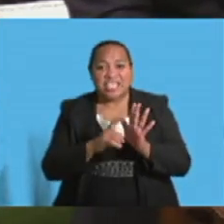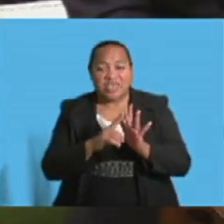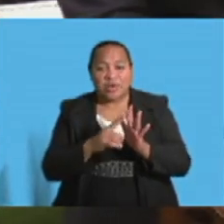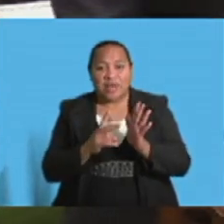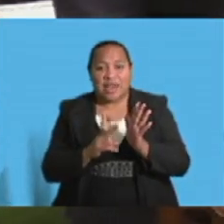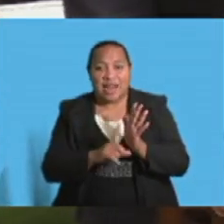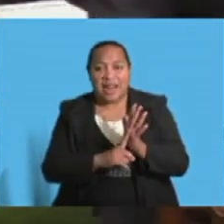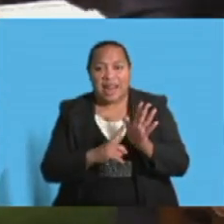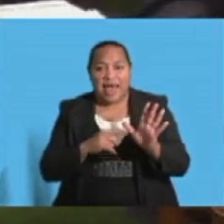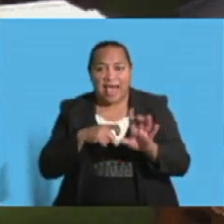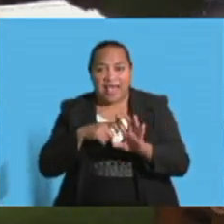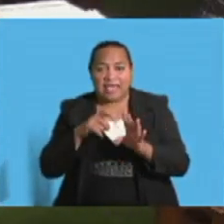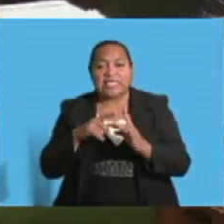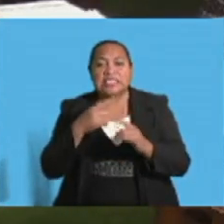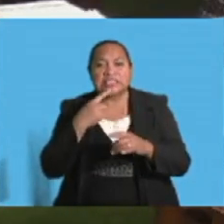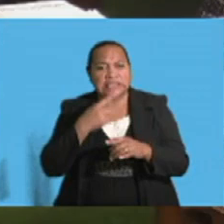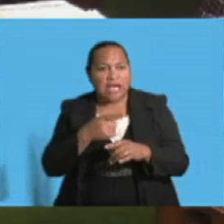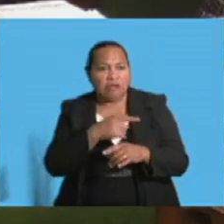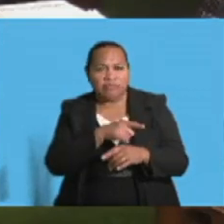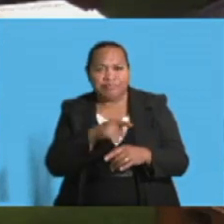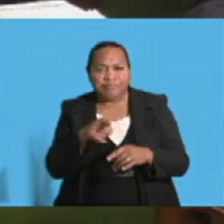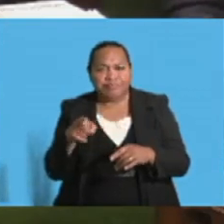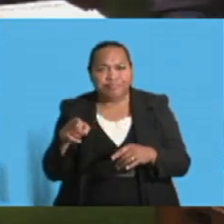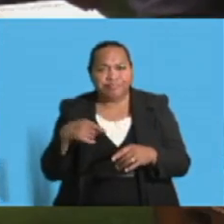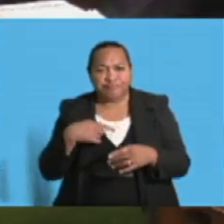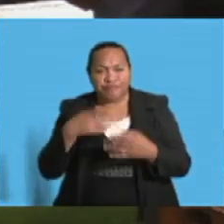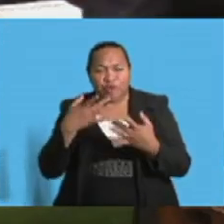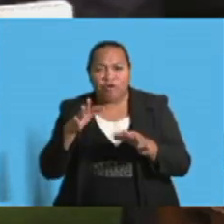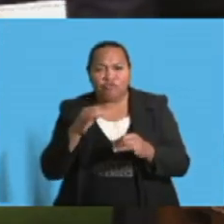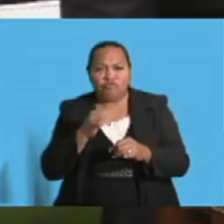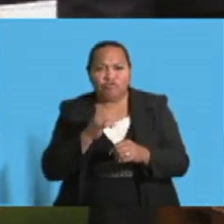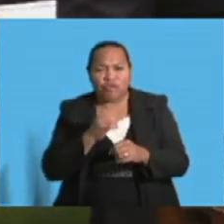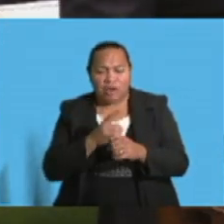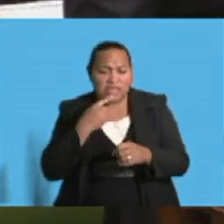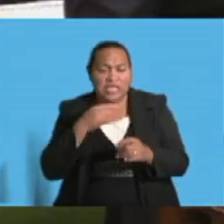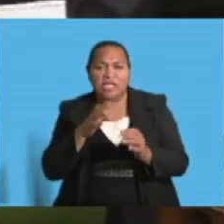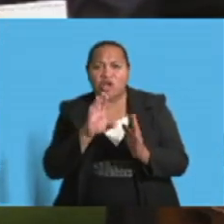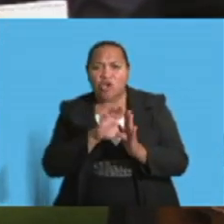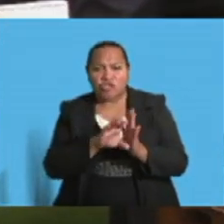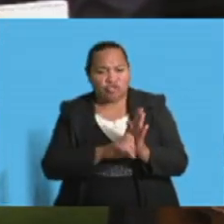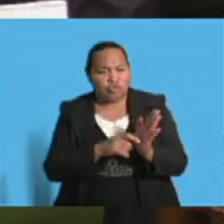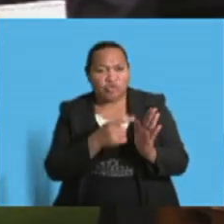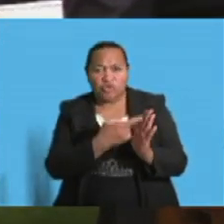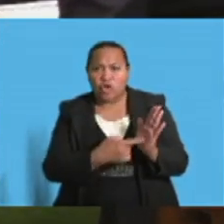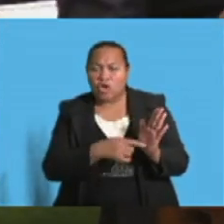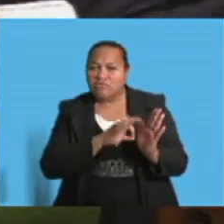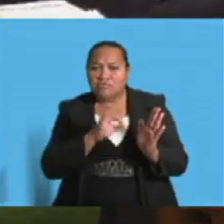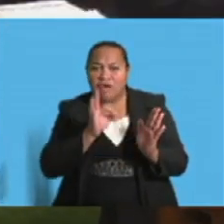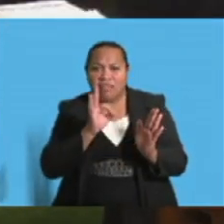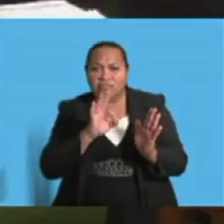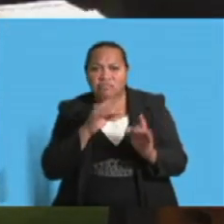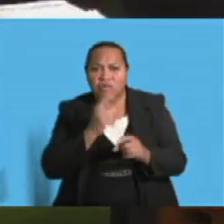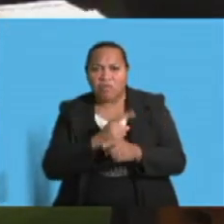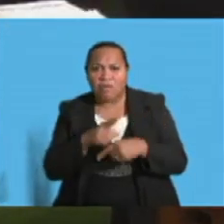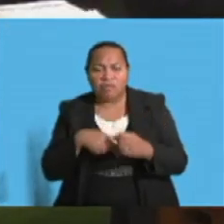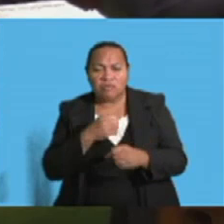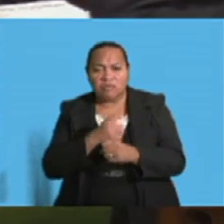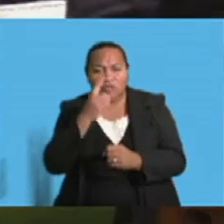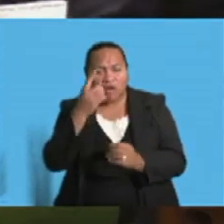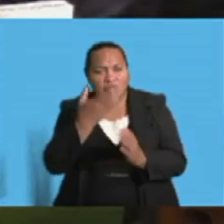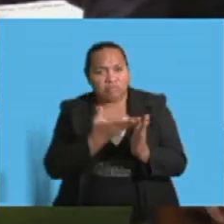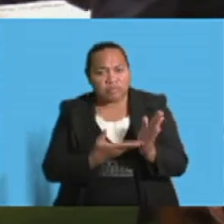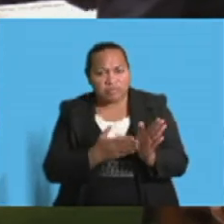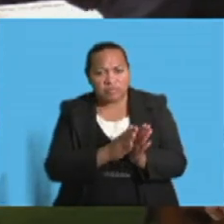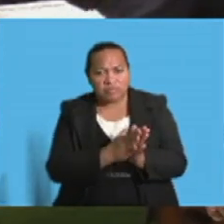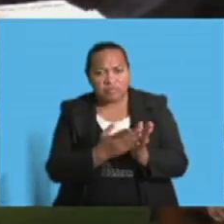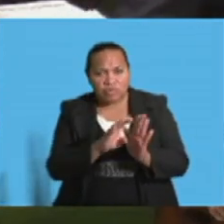imply. Because this Constitution does not refer to God. Madam Speaker, Section 22 of the